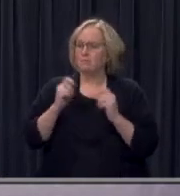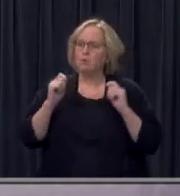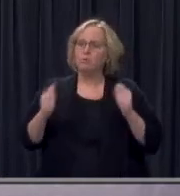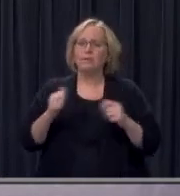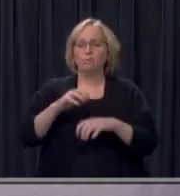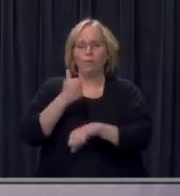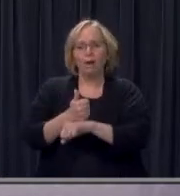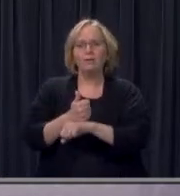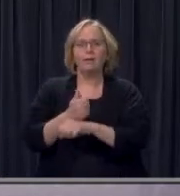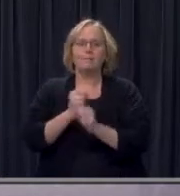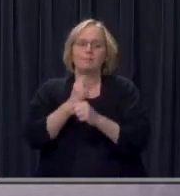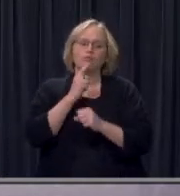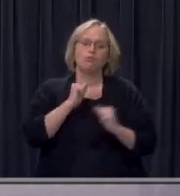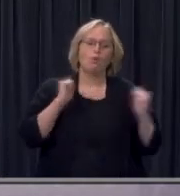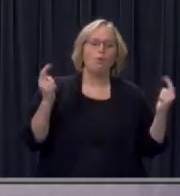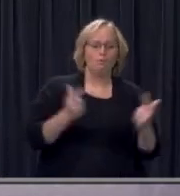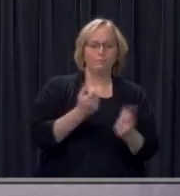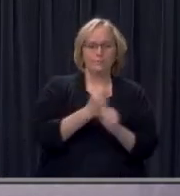everyone safe.